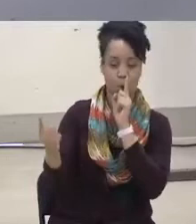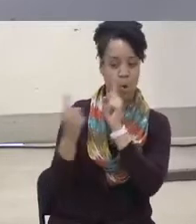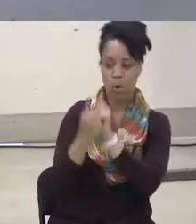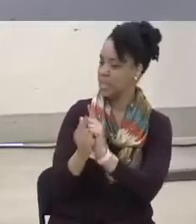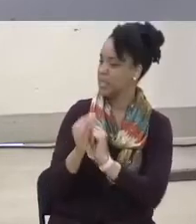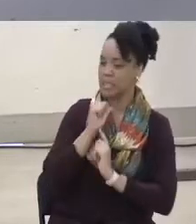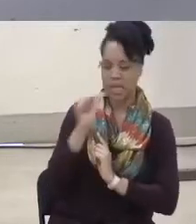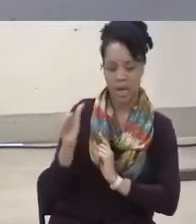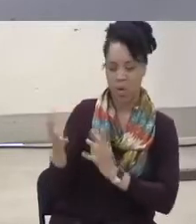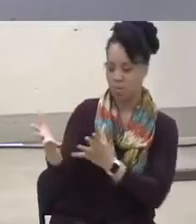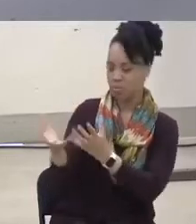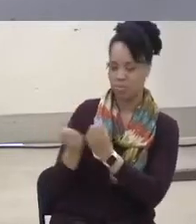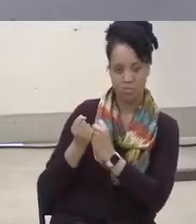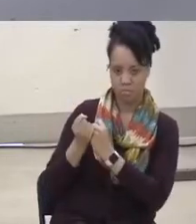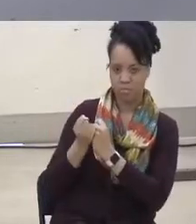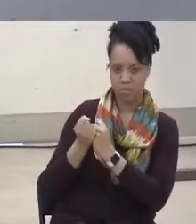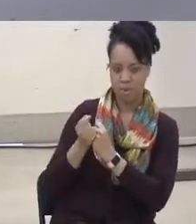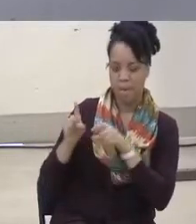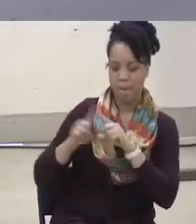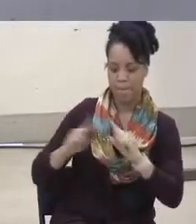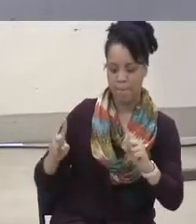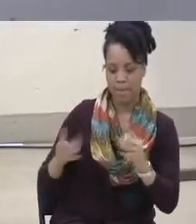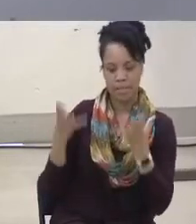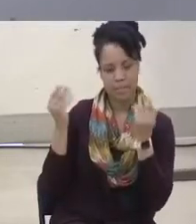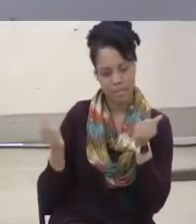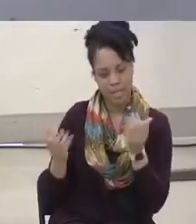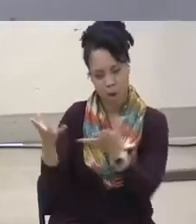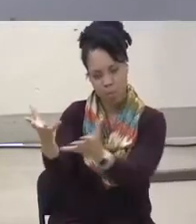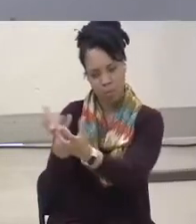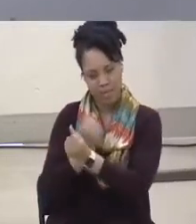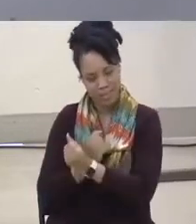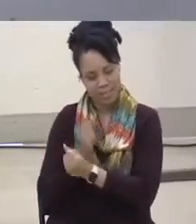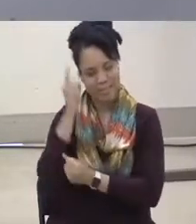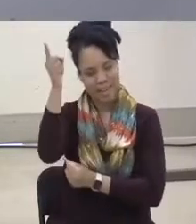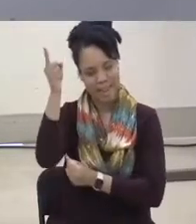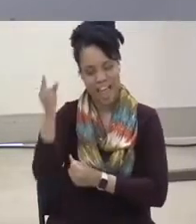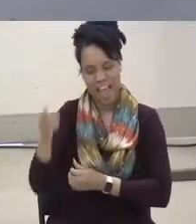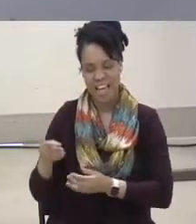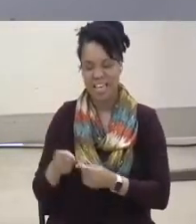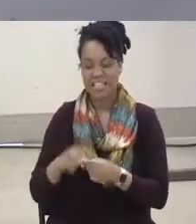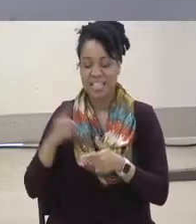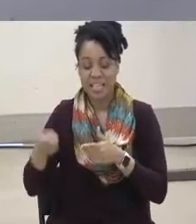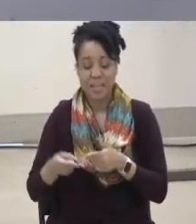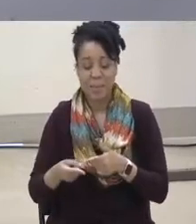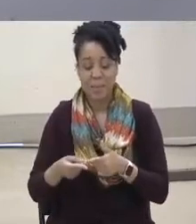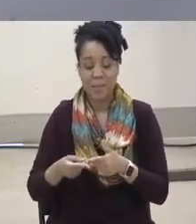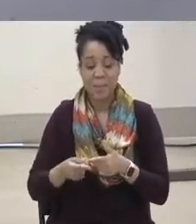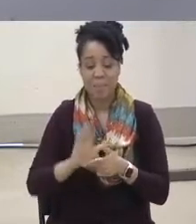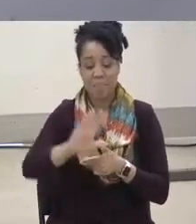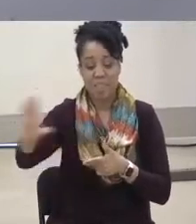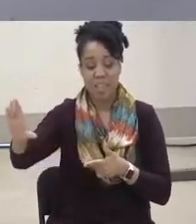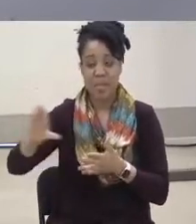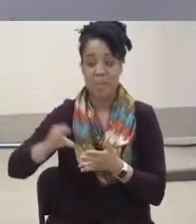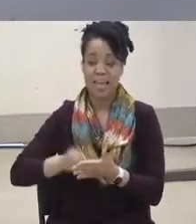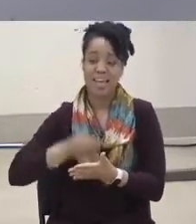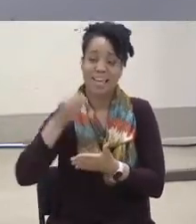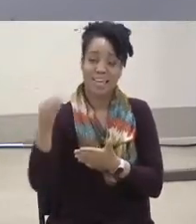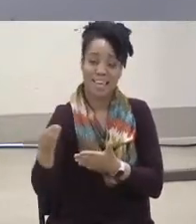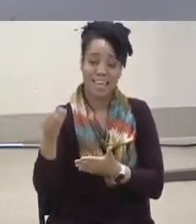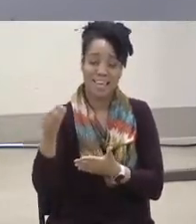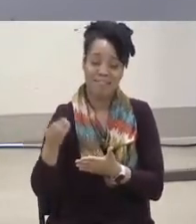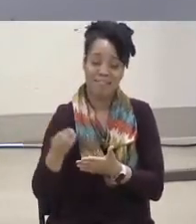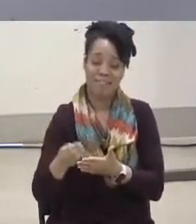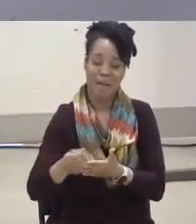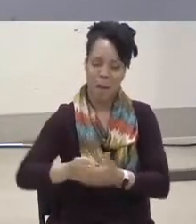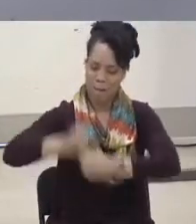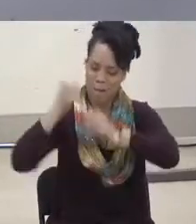not, but as many as received him, to them gave he power to become the sons of Él God. dice que a muchos vino, mas muchos no le